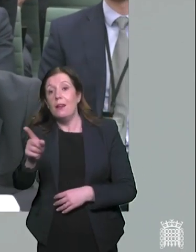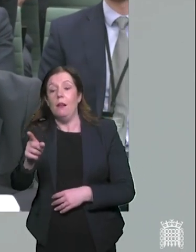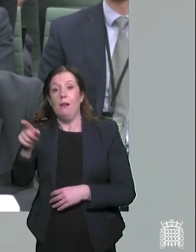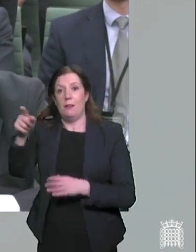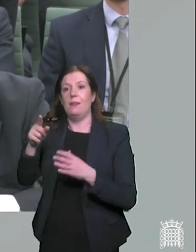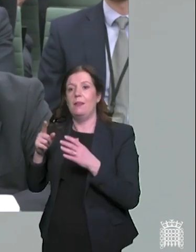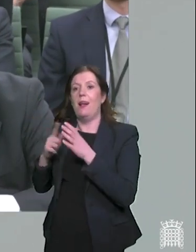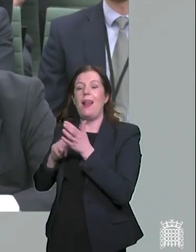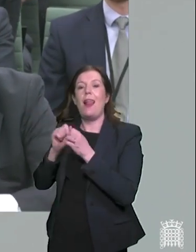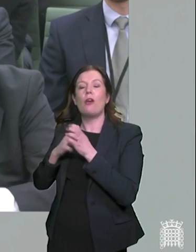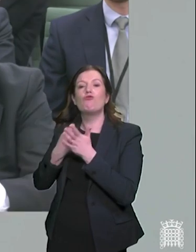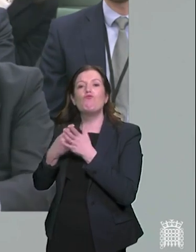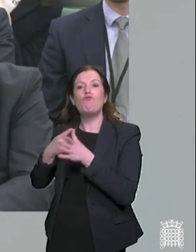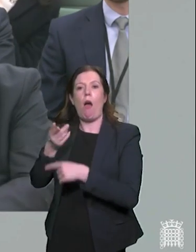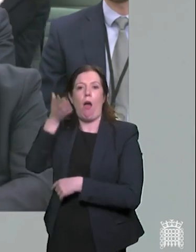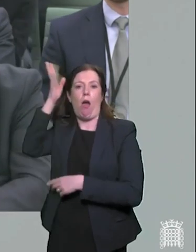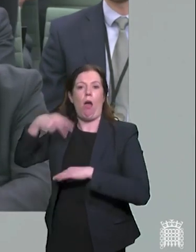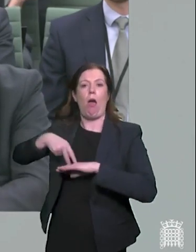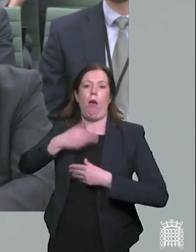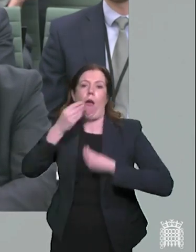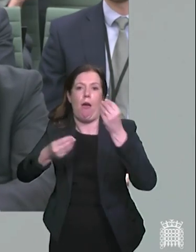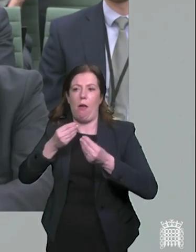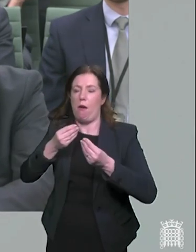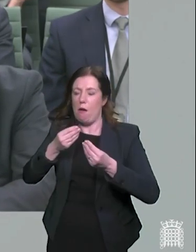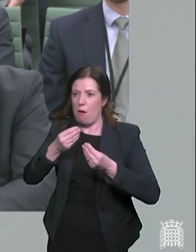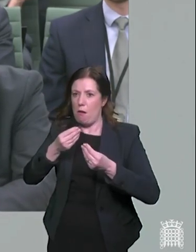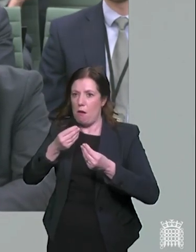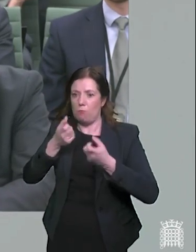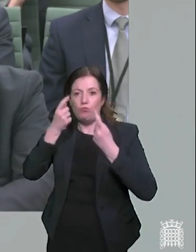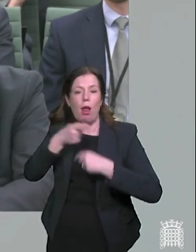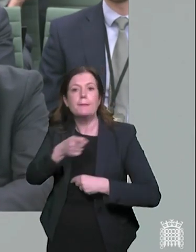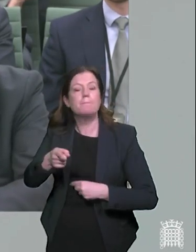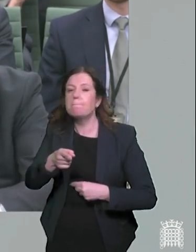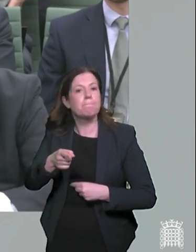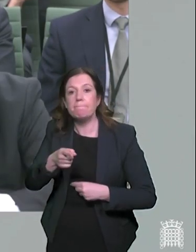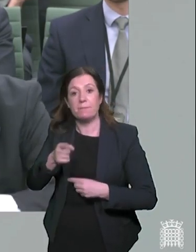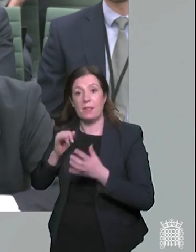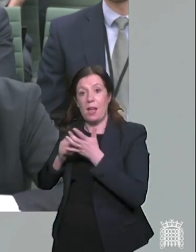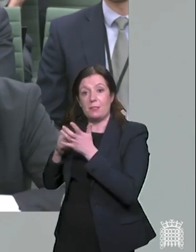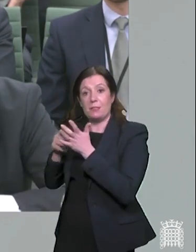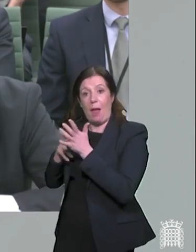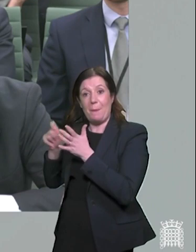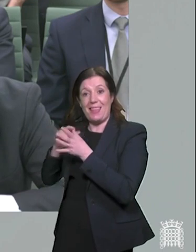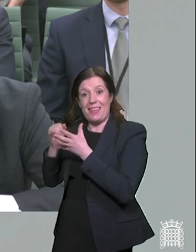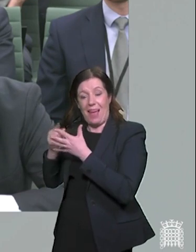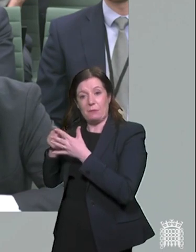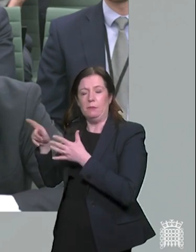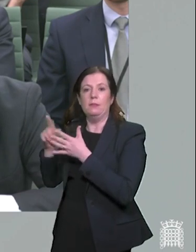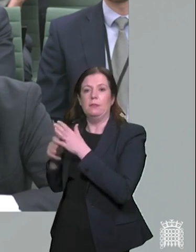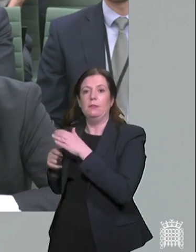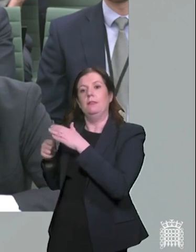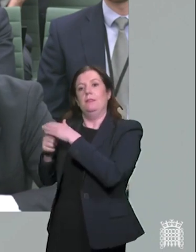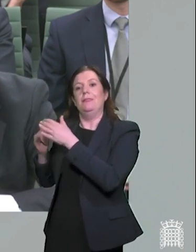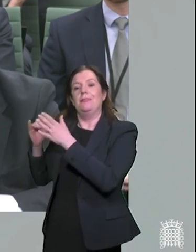to be in question, I commissioned Simon Case, the Cabinet Secretary, to conduct